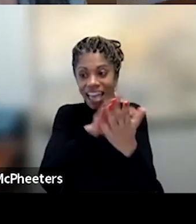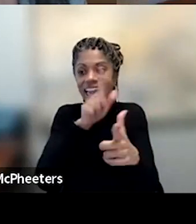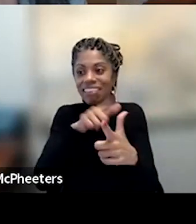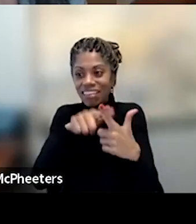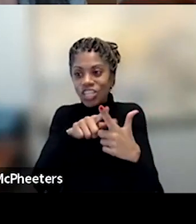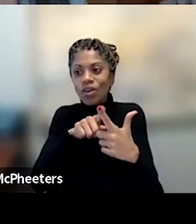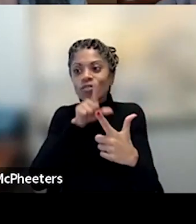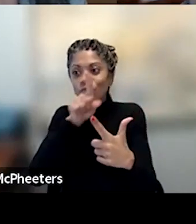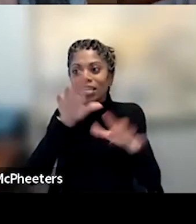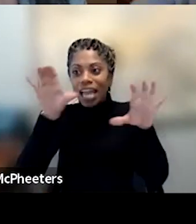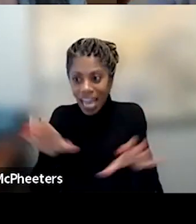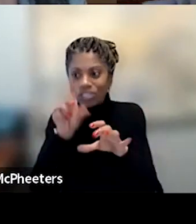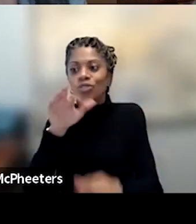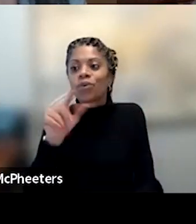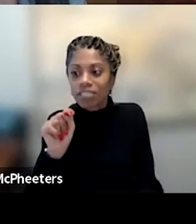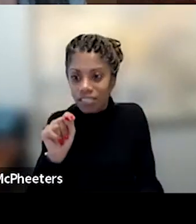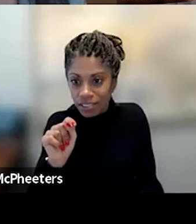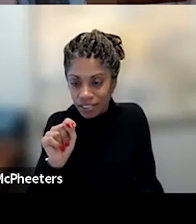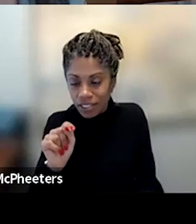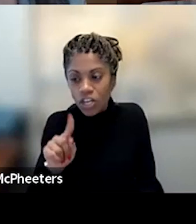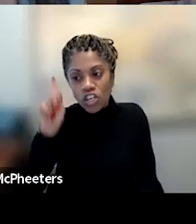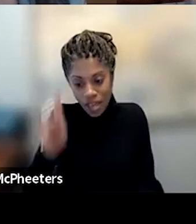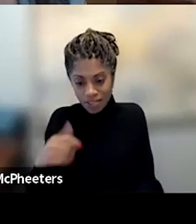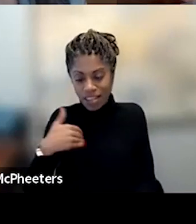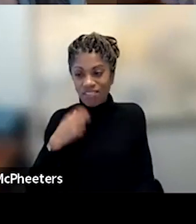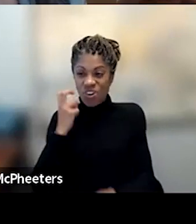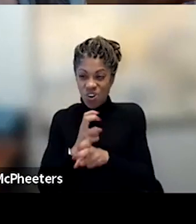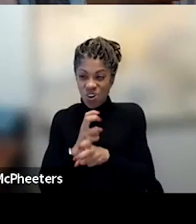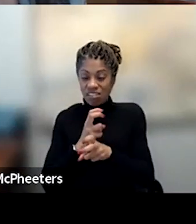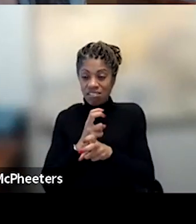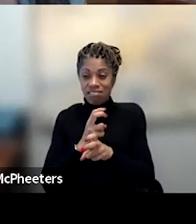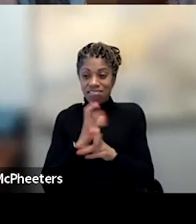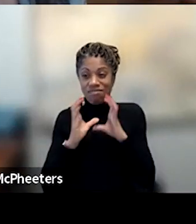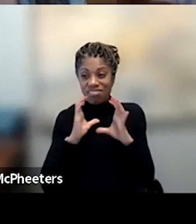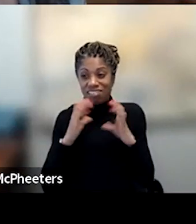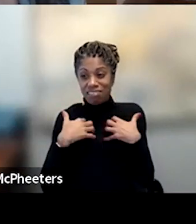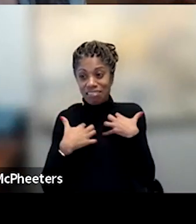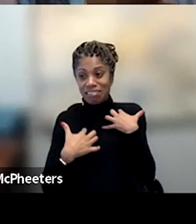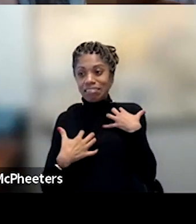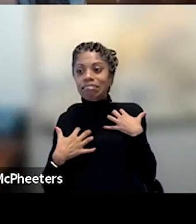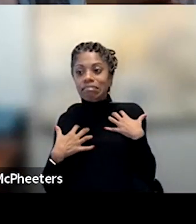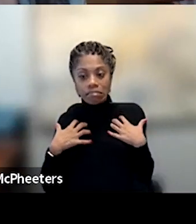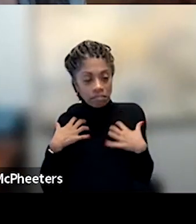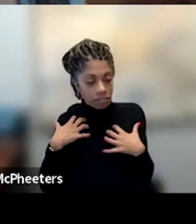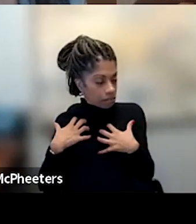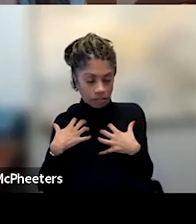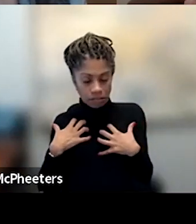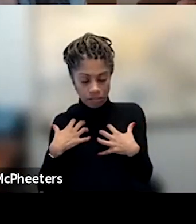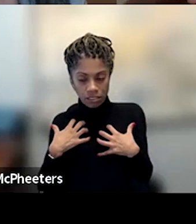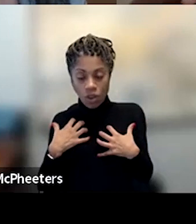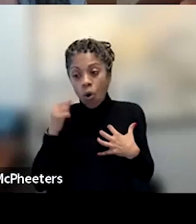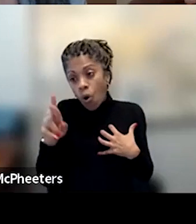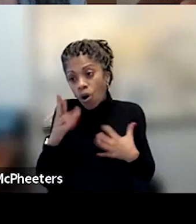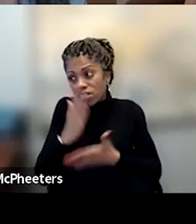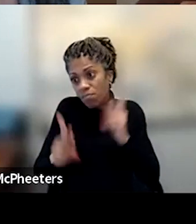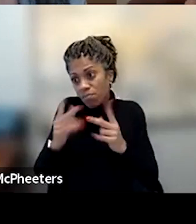tough discussions. You have to have those different moments where some people in the organization are really questioning why.